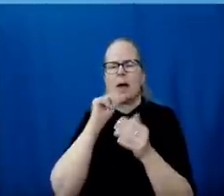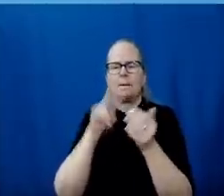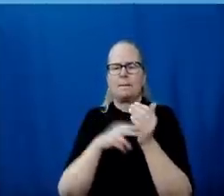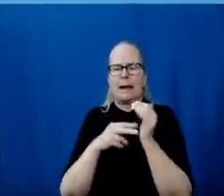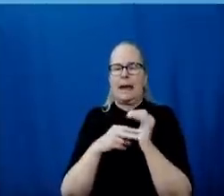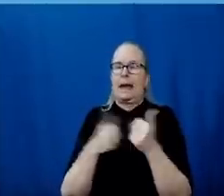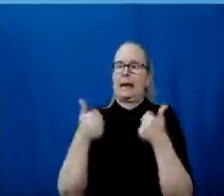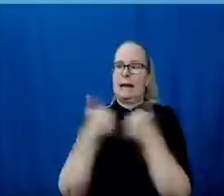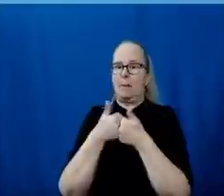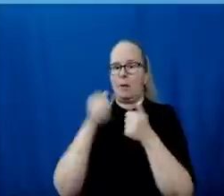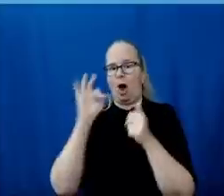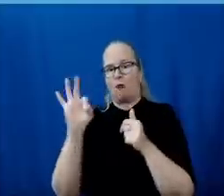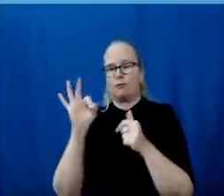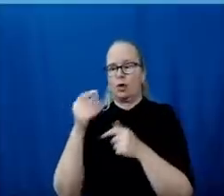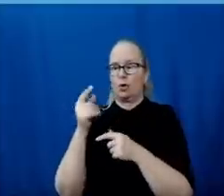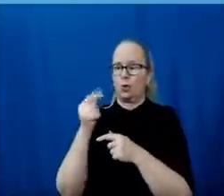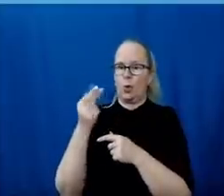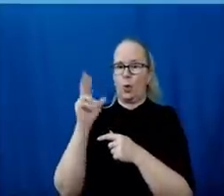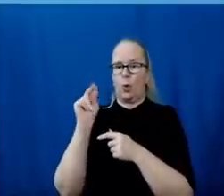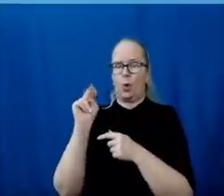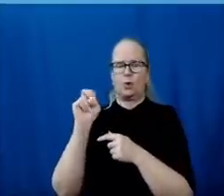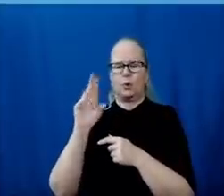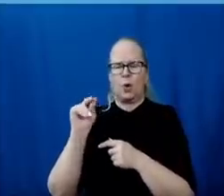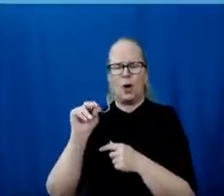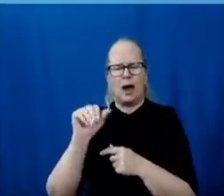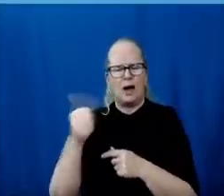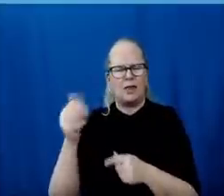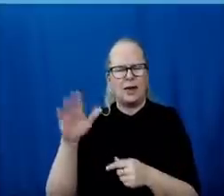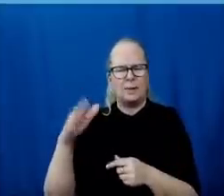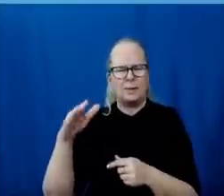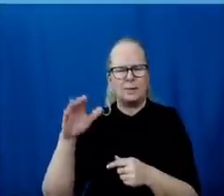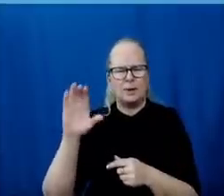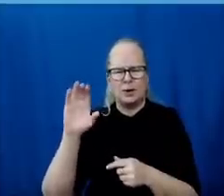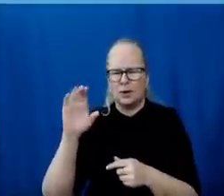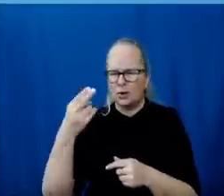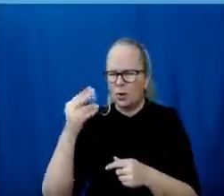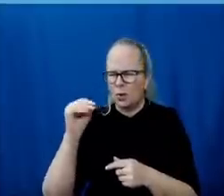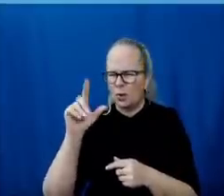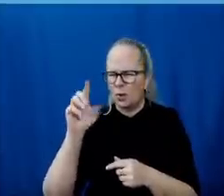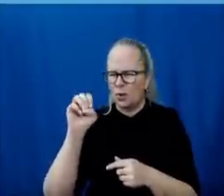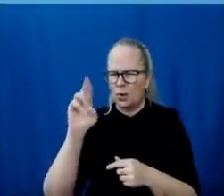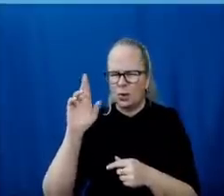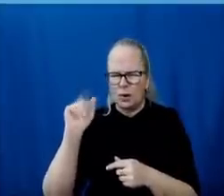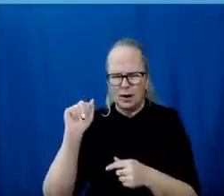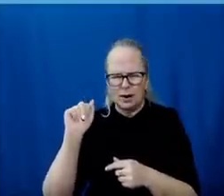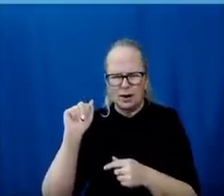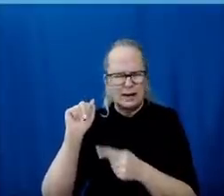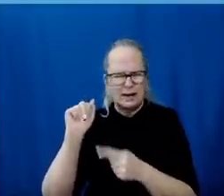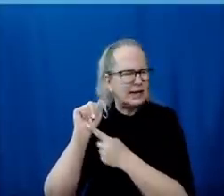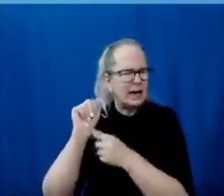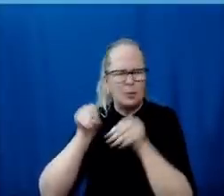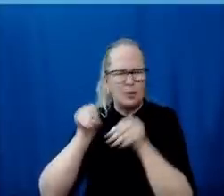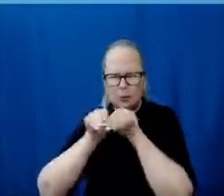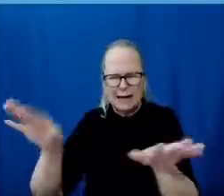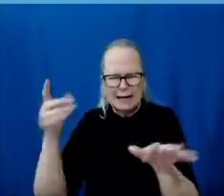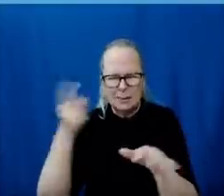Not the one on Game of Thrones, the other Jon Snow that did the cholera outbreak